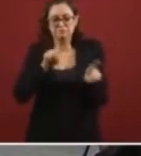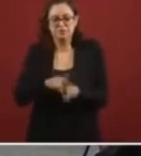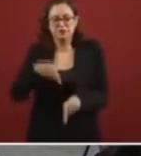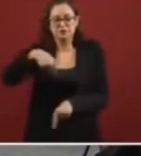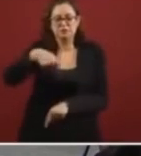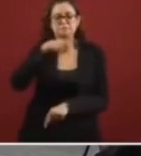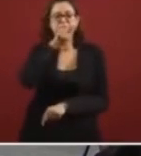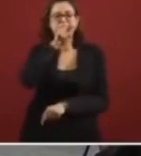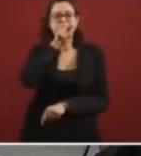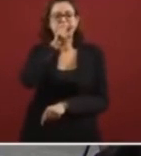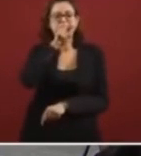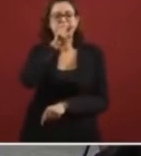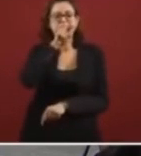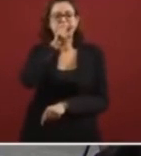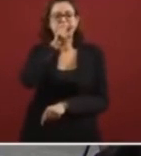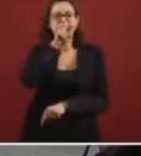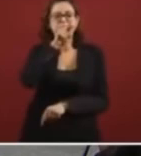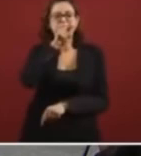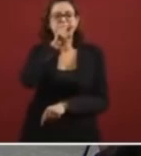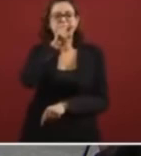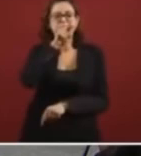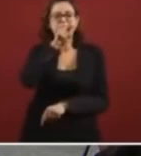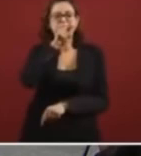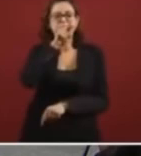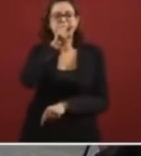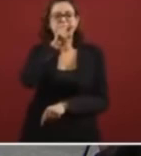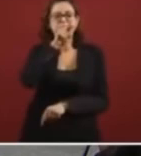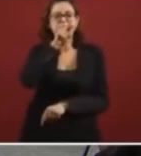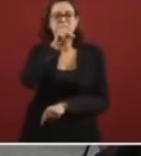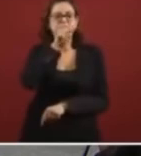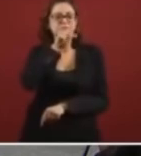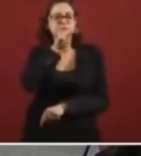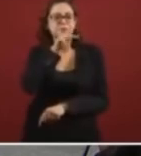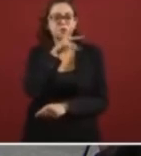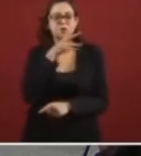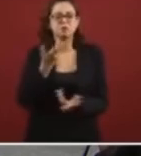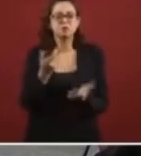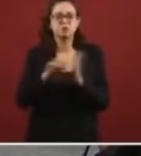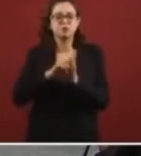we've also let them know about our preoccupations